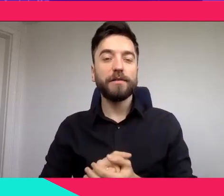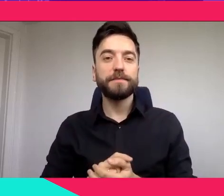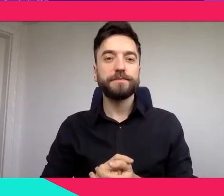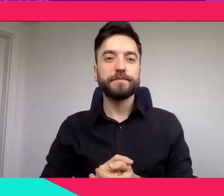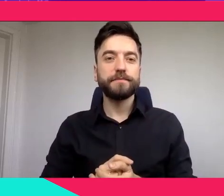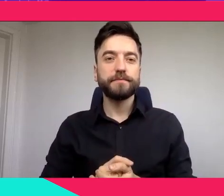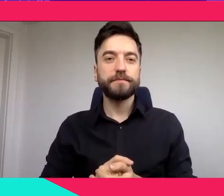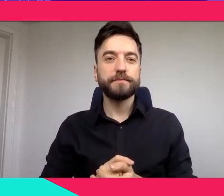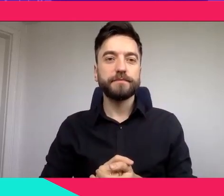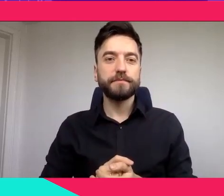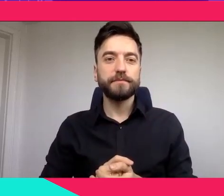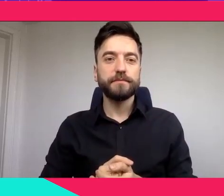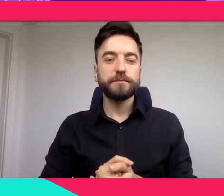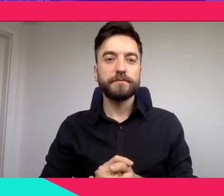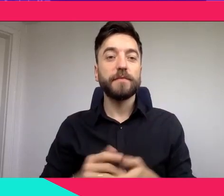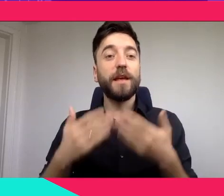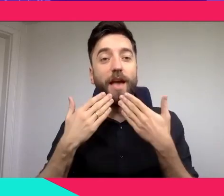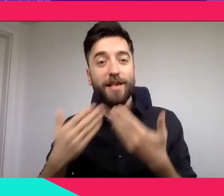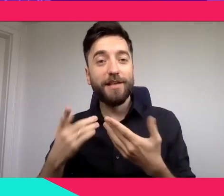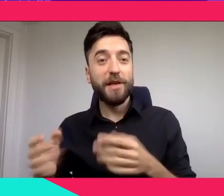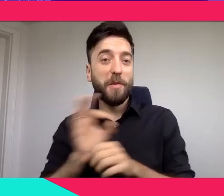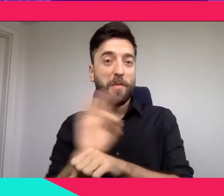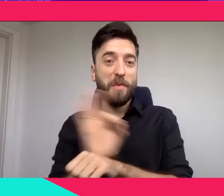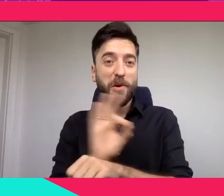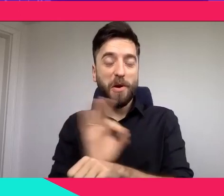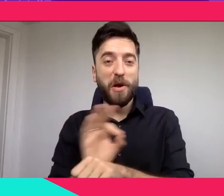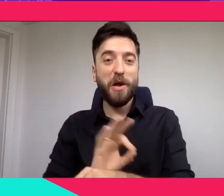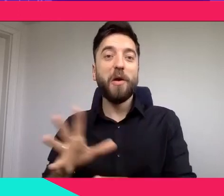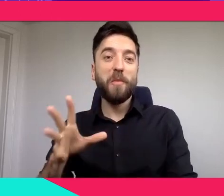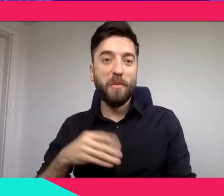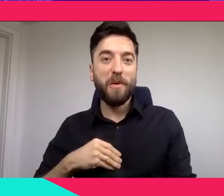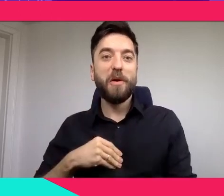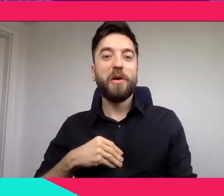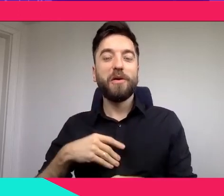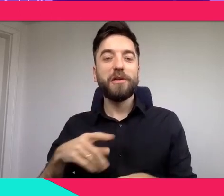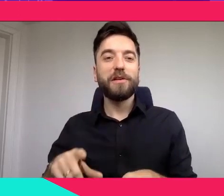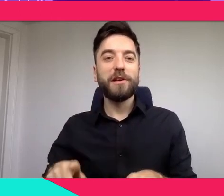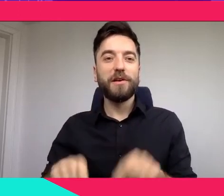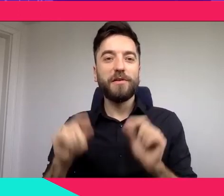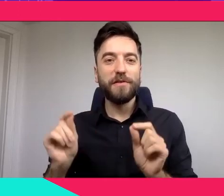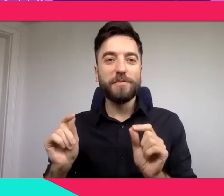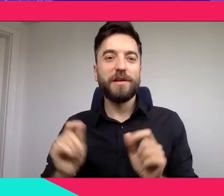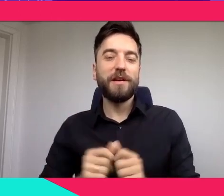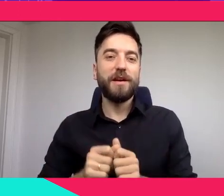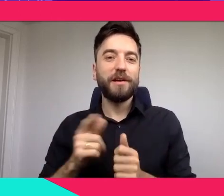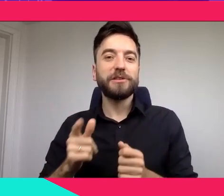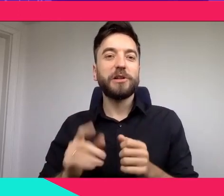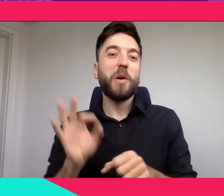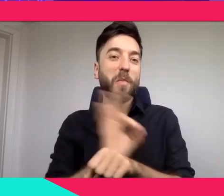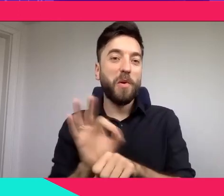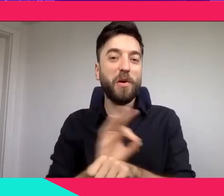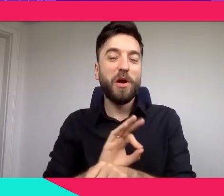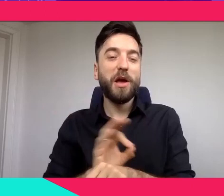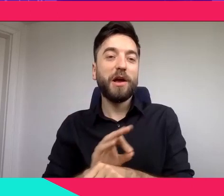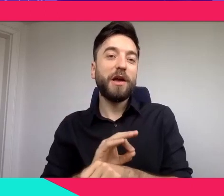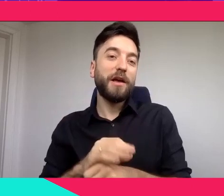and choosing what images they wanted to see on this construction fence, also